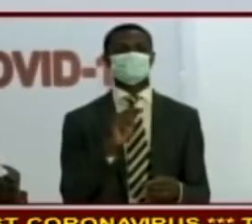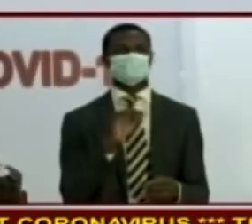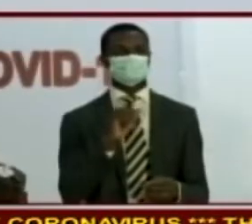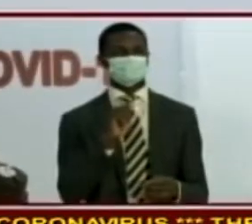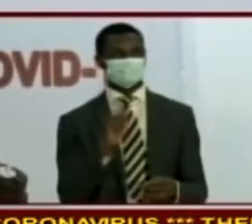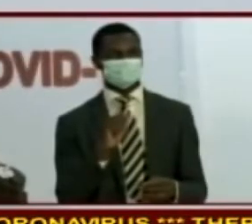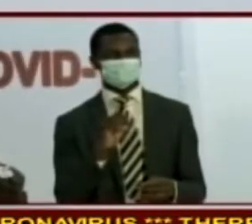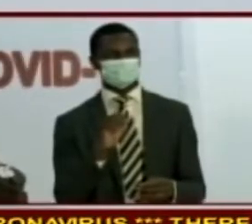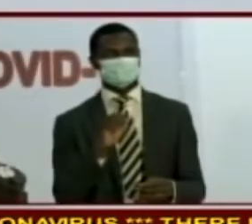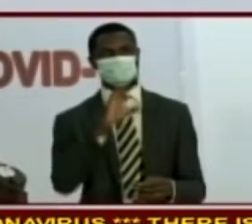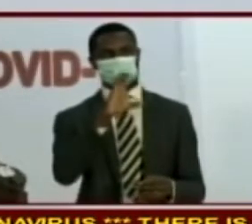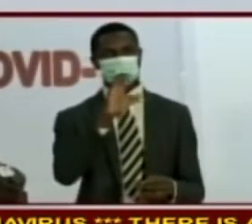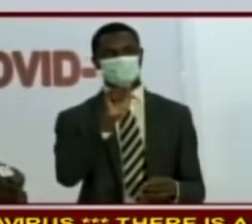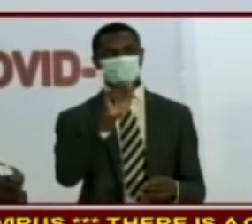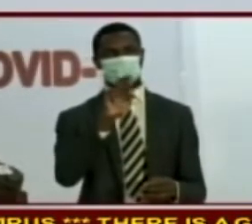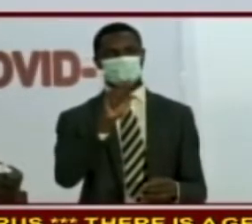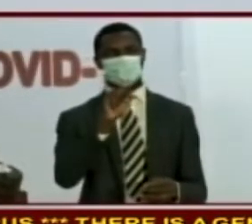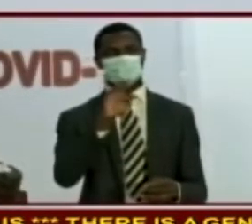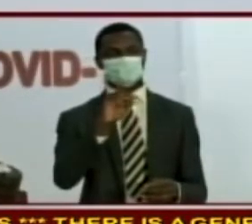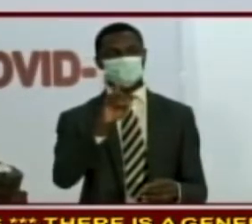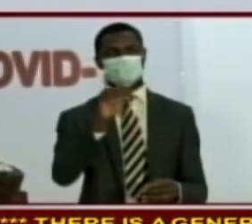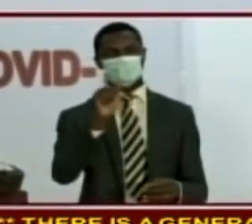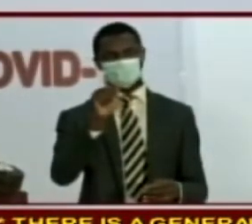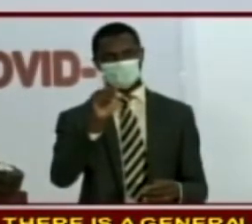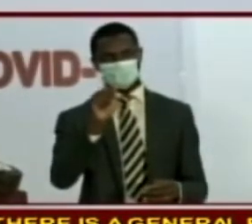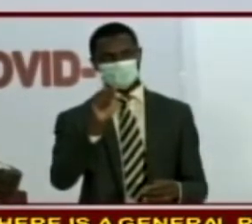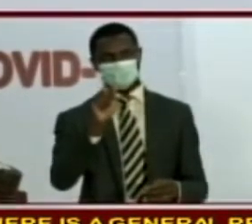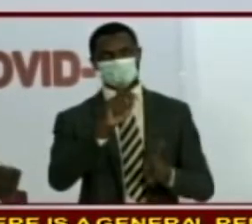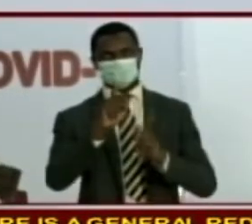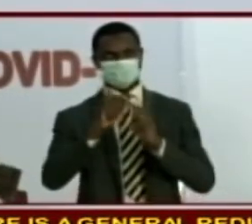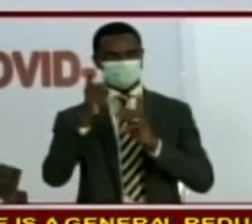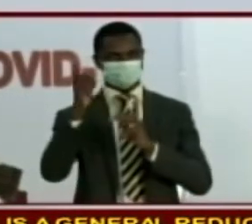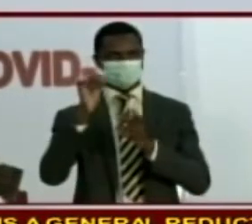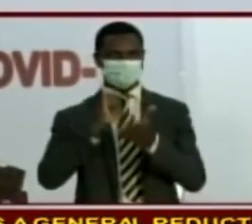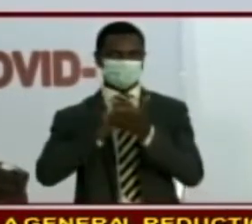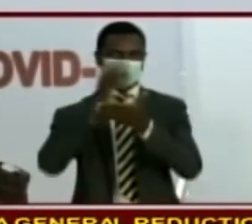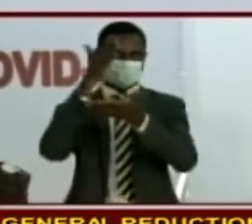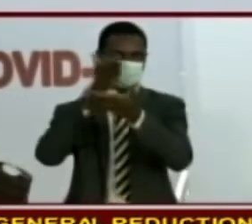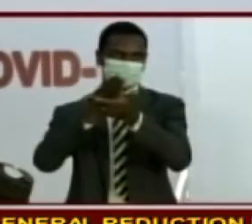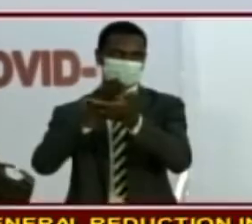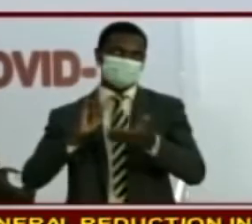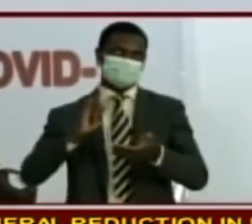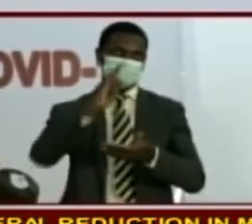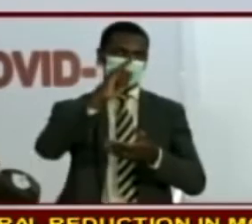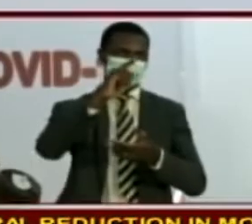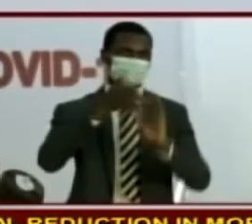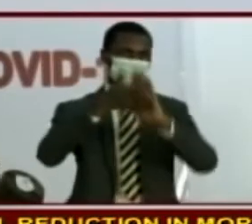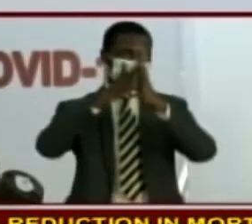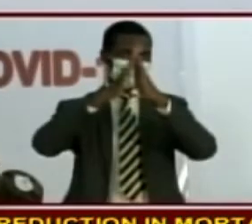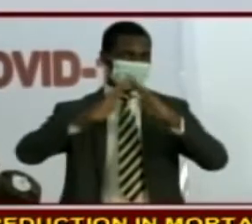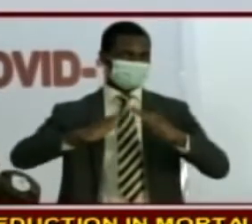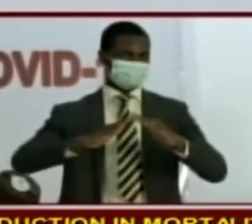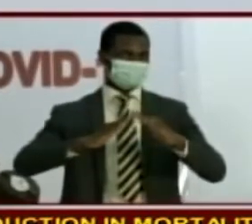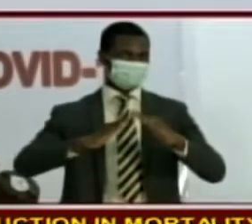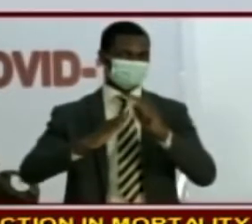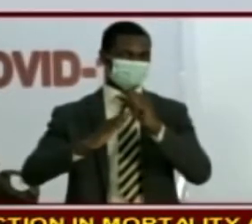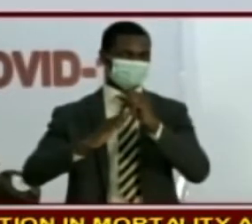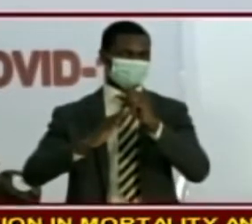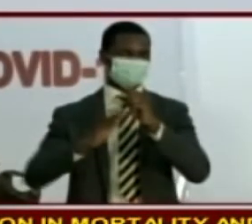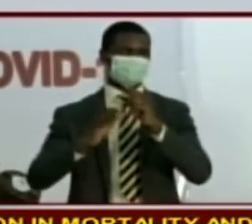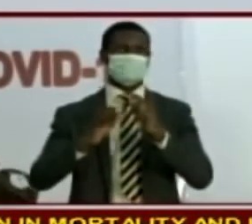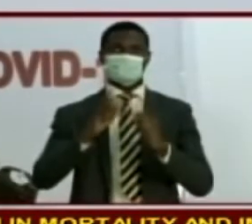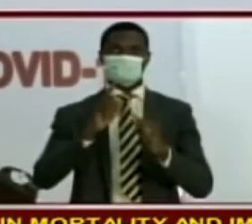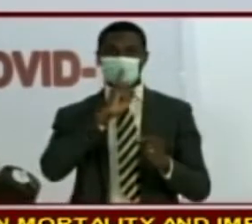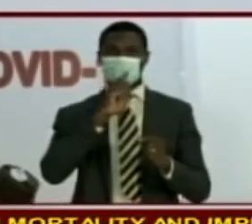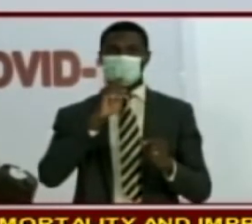Peace. Now the situation there, as you all may or may not know, is that Air